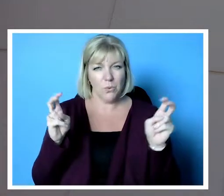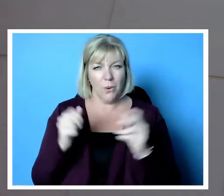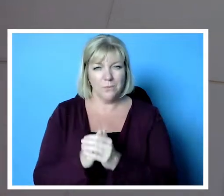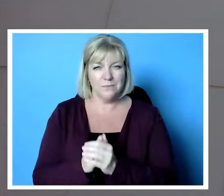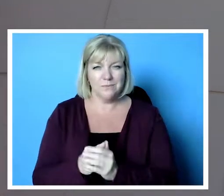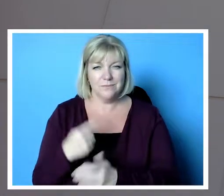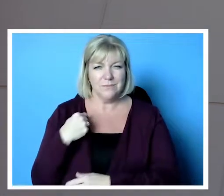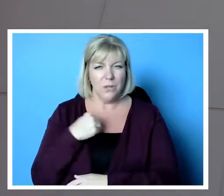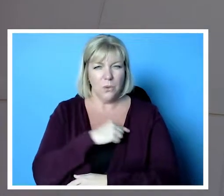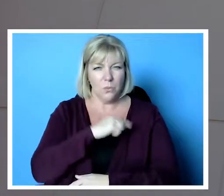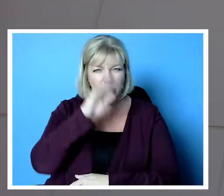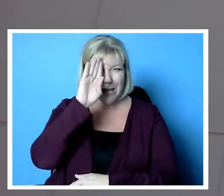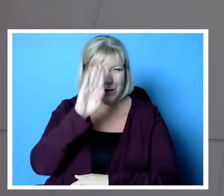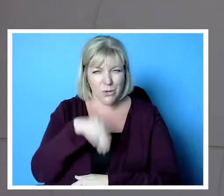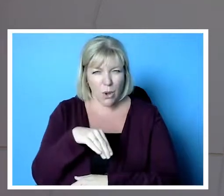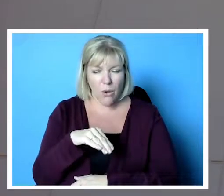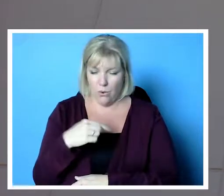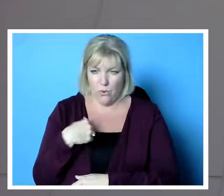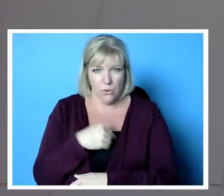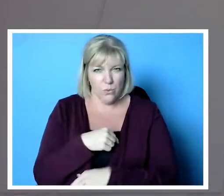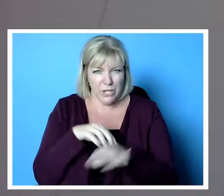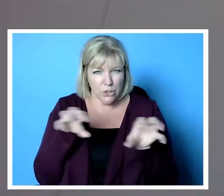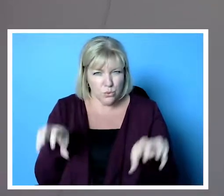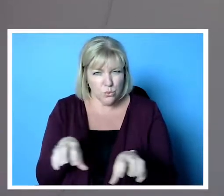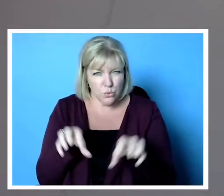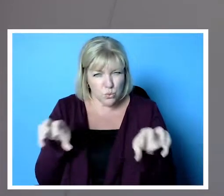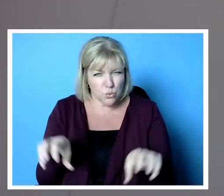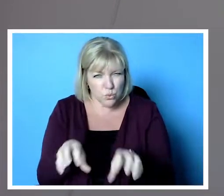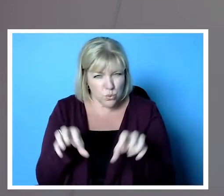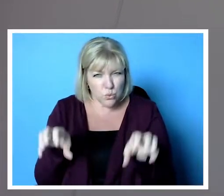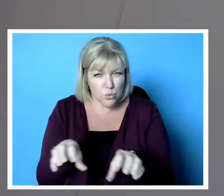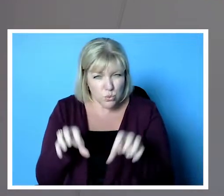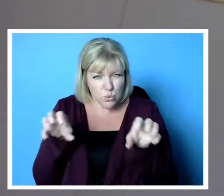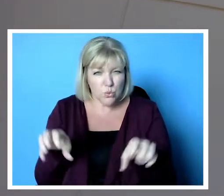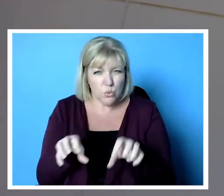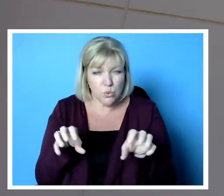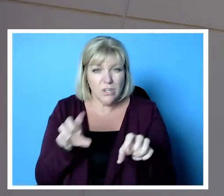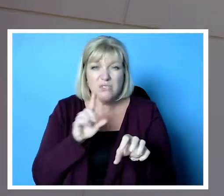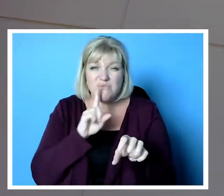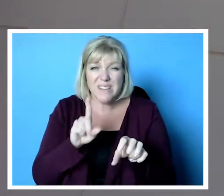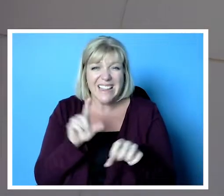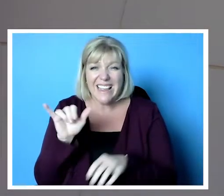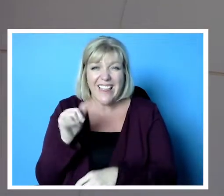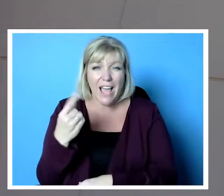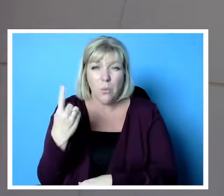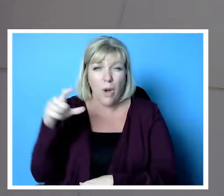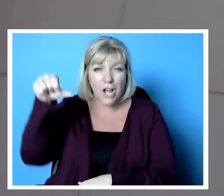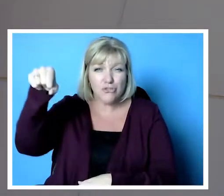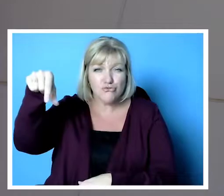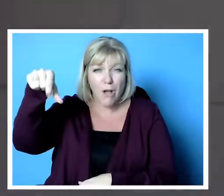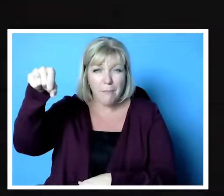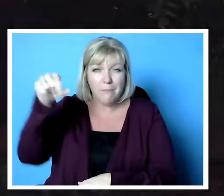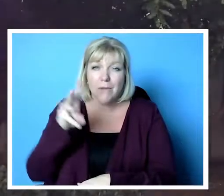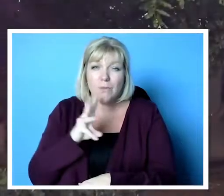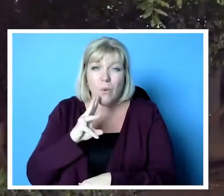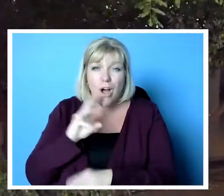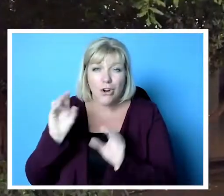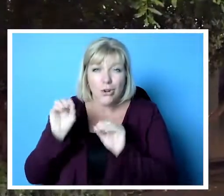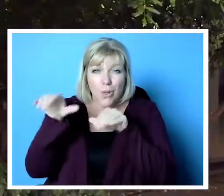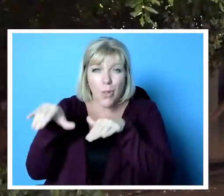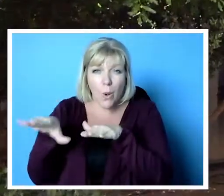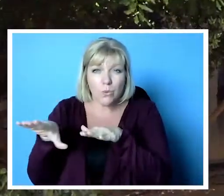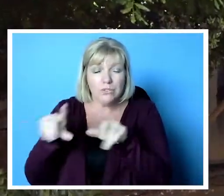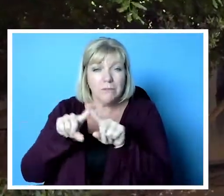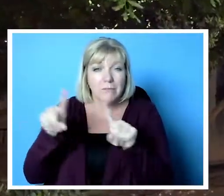well that what we are doing is nothing more than a drop in the ocean. But if the drop were not there,